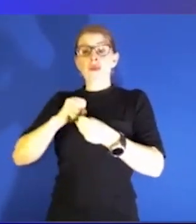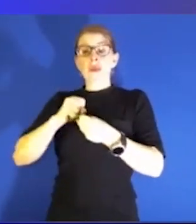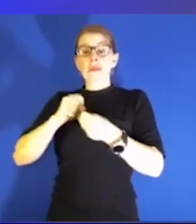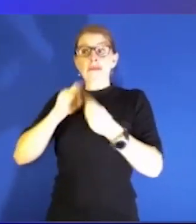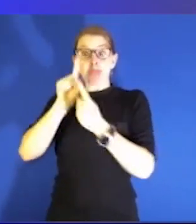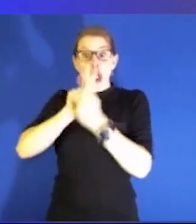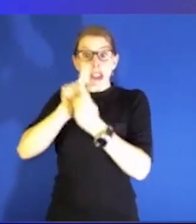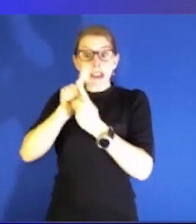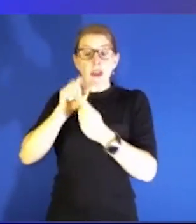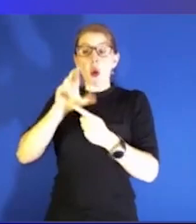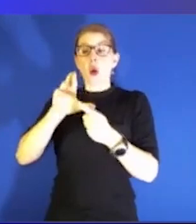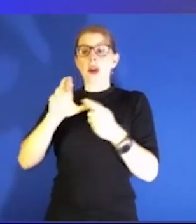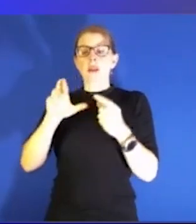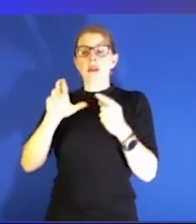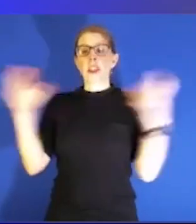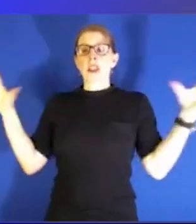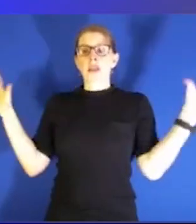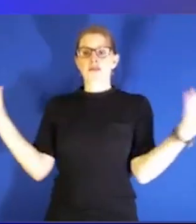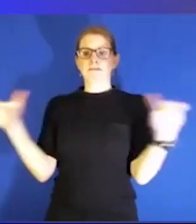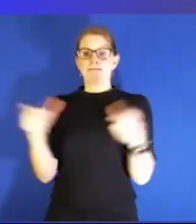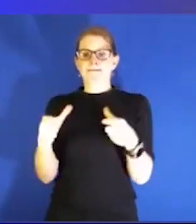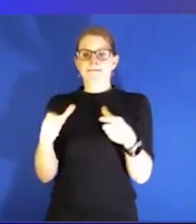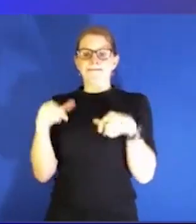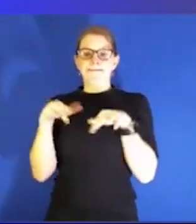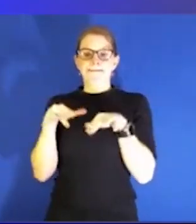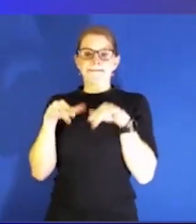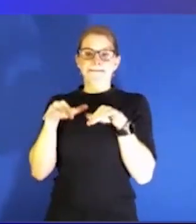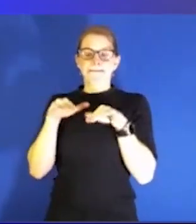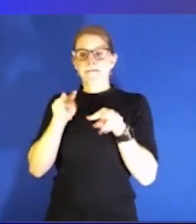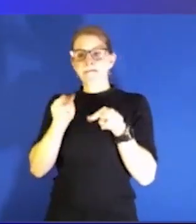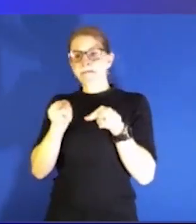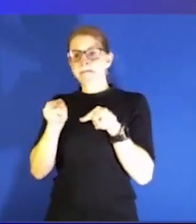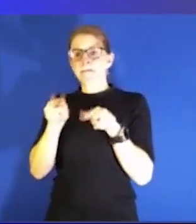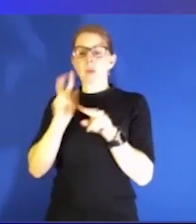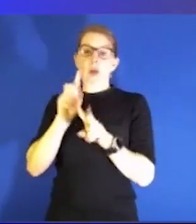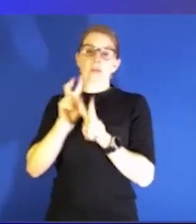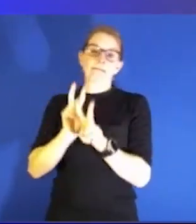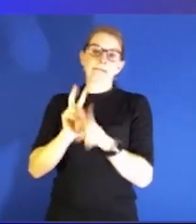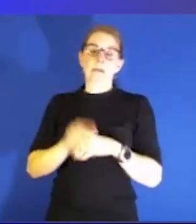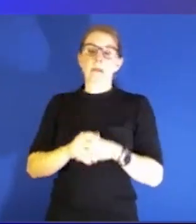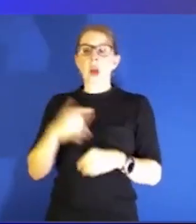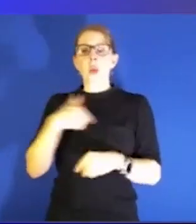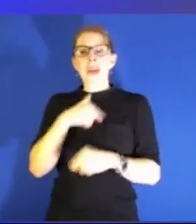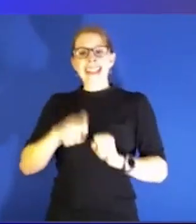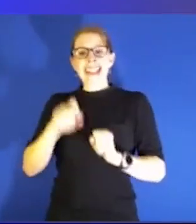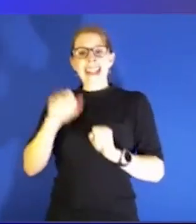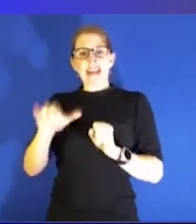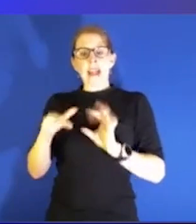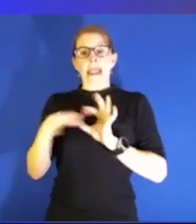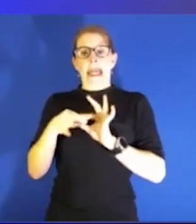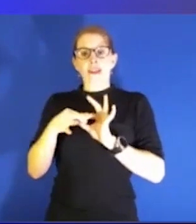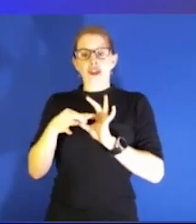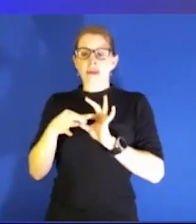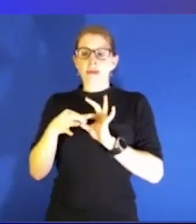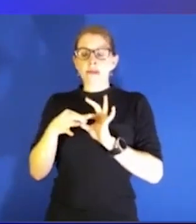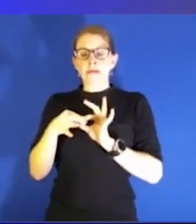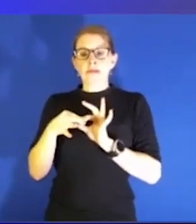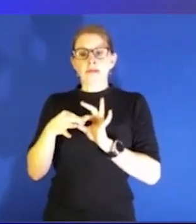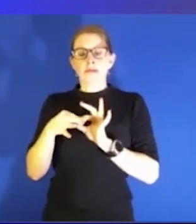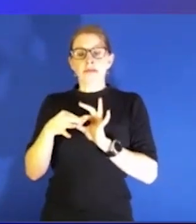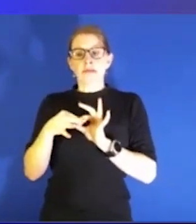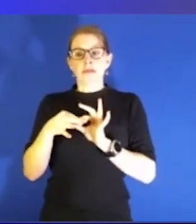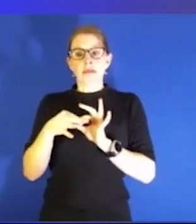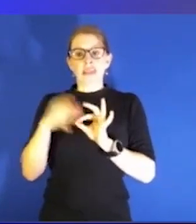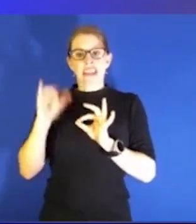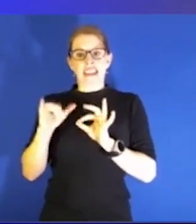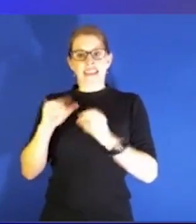fewer people, it's just different, and we need that support. We need connection. That's how we're wired and built. So that's one piece of